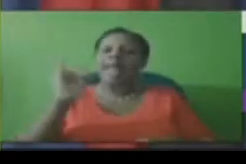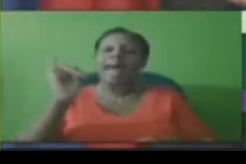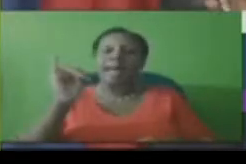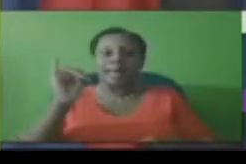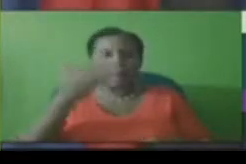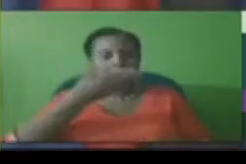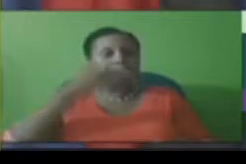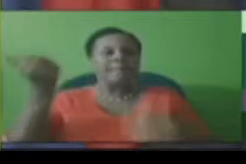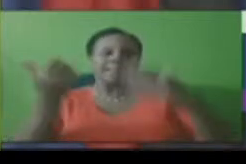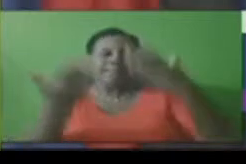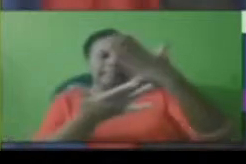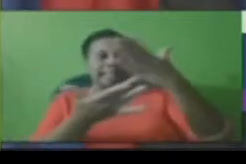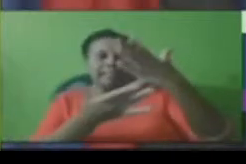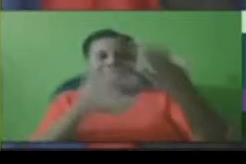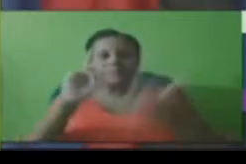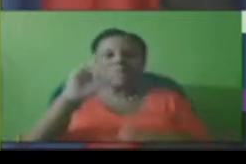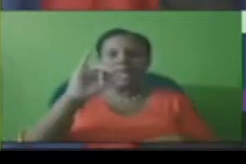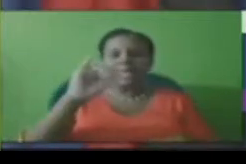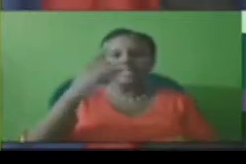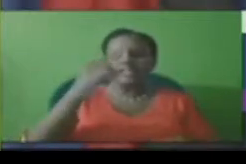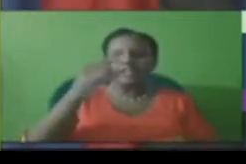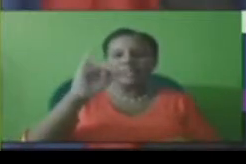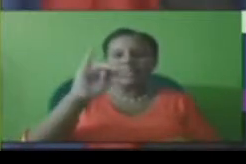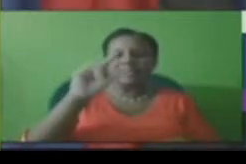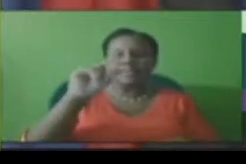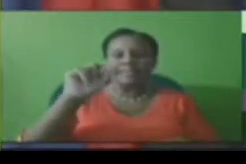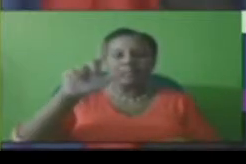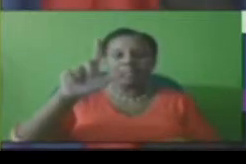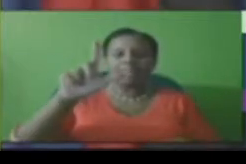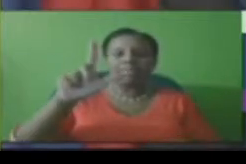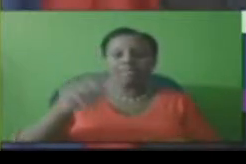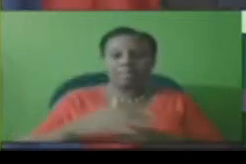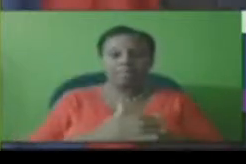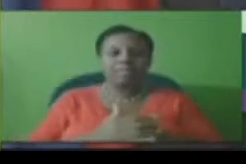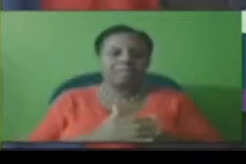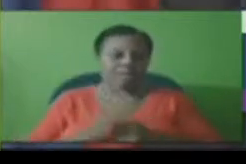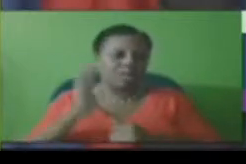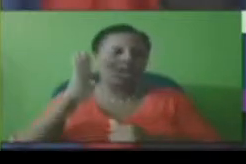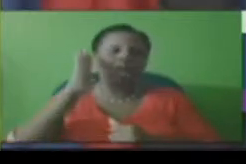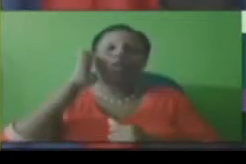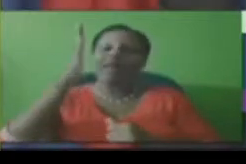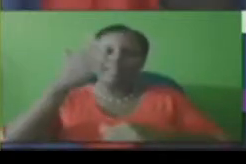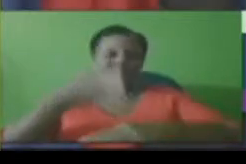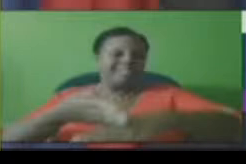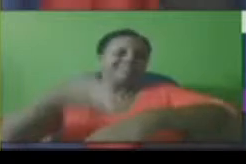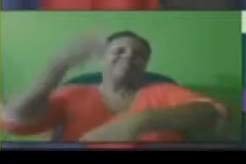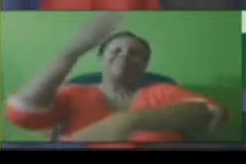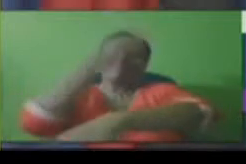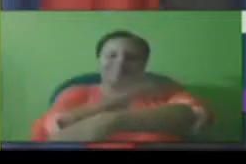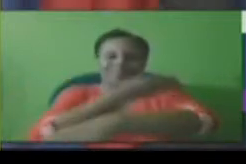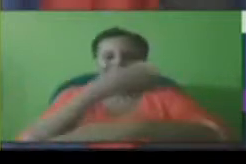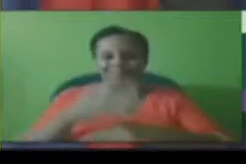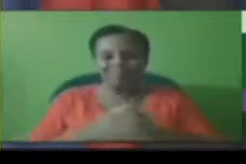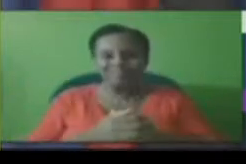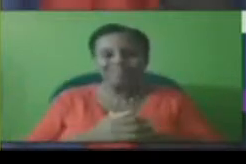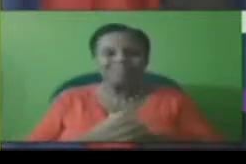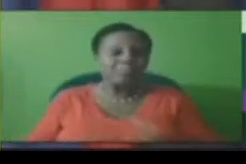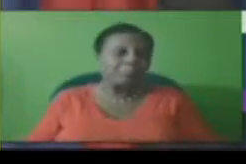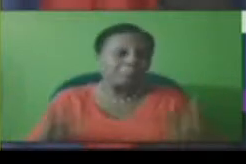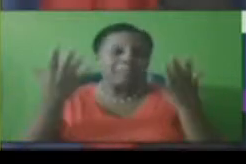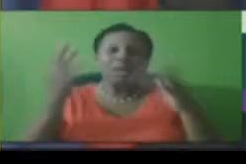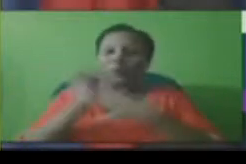could tell you a lot more than I will tell you now on this matter, but this is a serious matter. A lot of workers working for